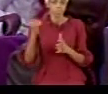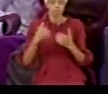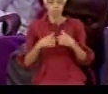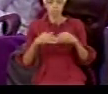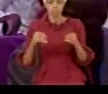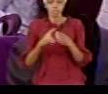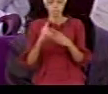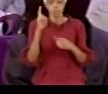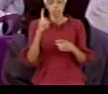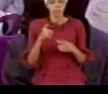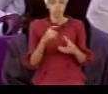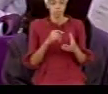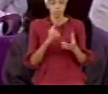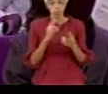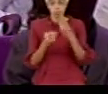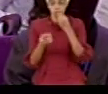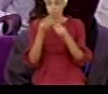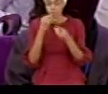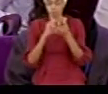Verse